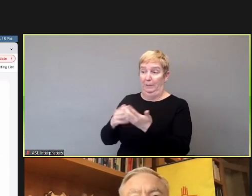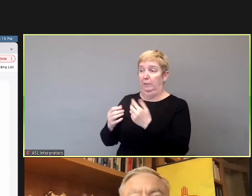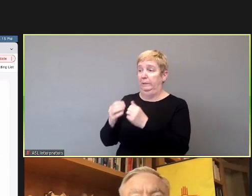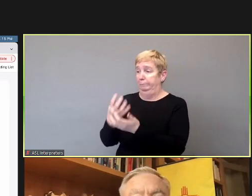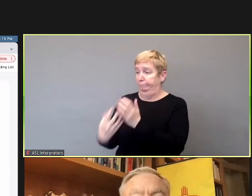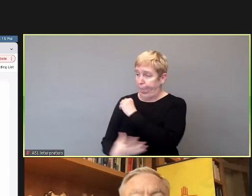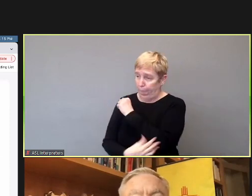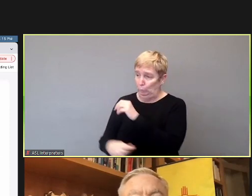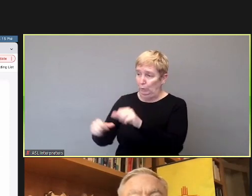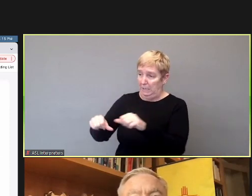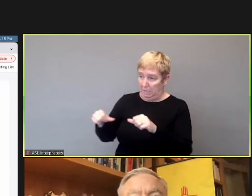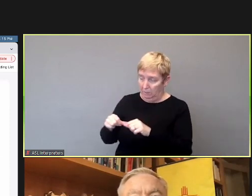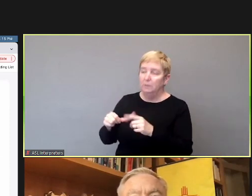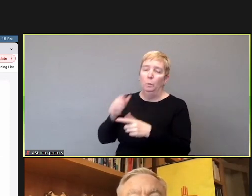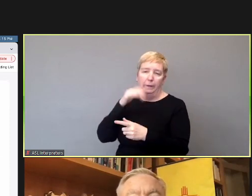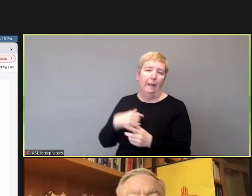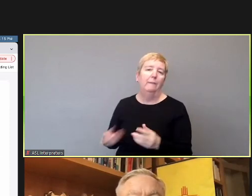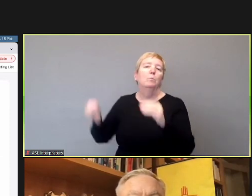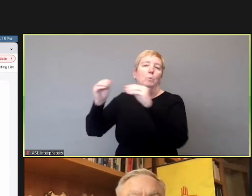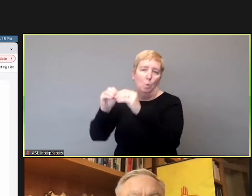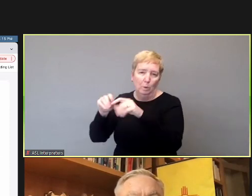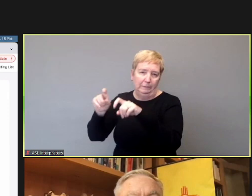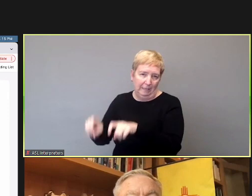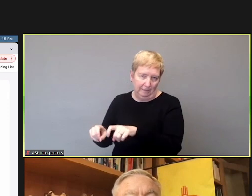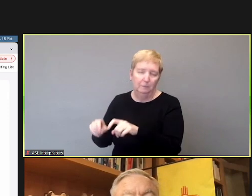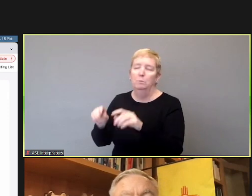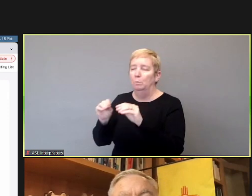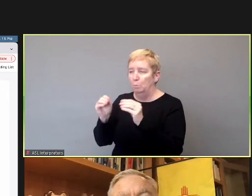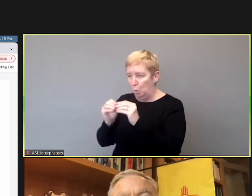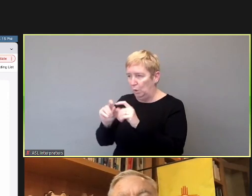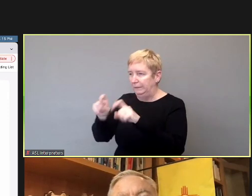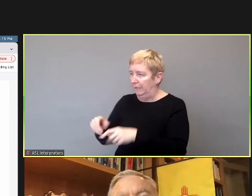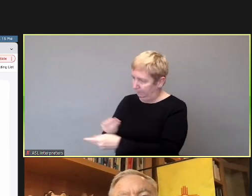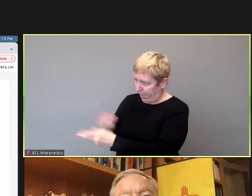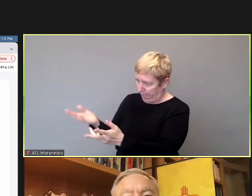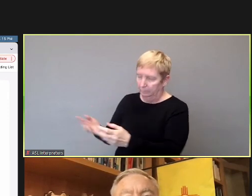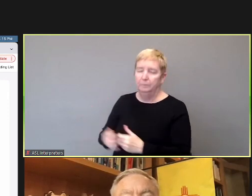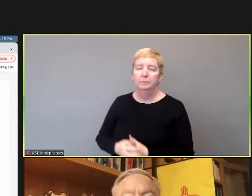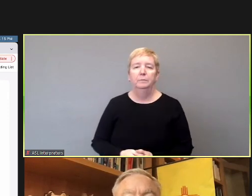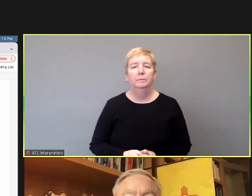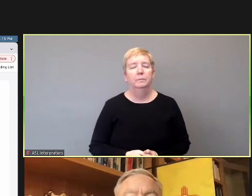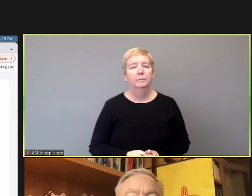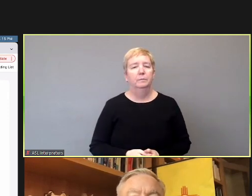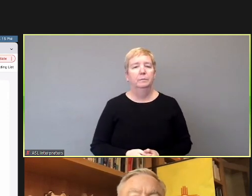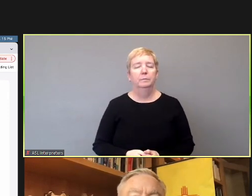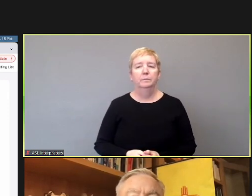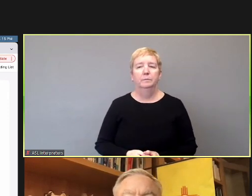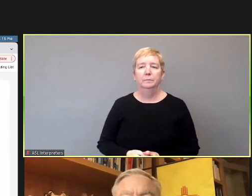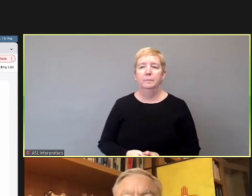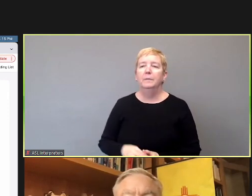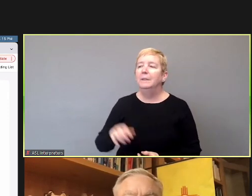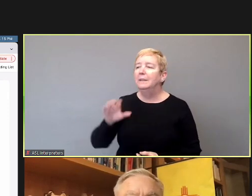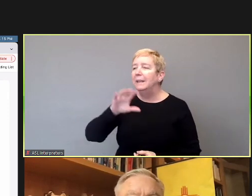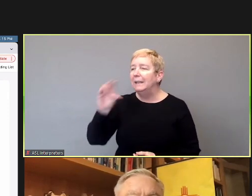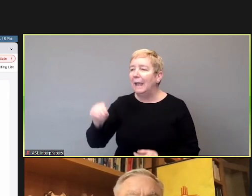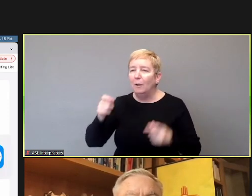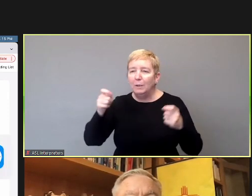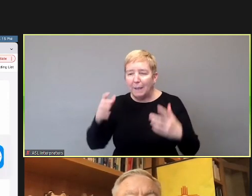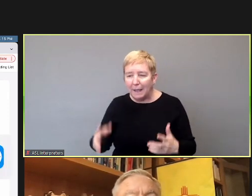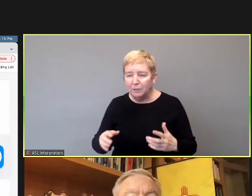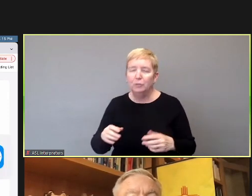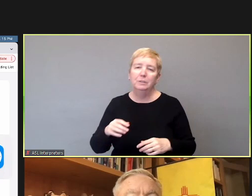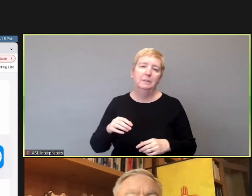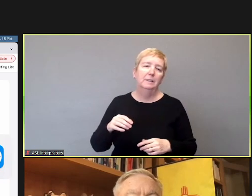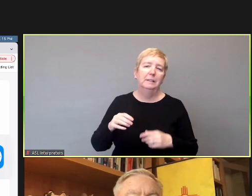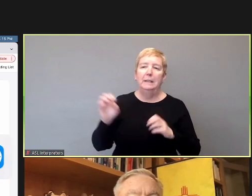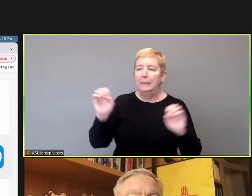to try to keep up the best we can with demand. Our county managers now, emergency managers, letting us know